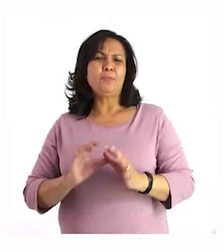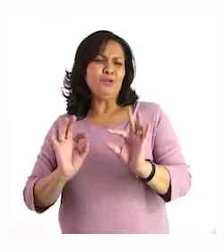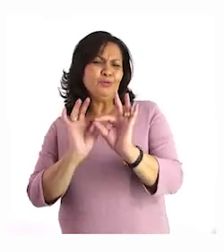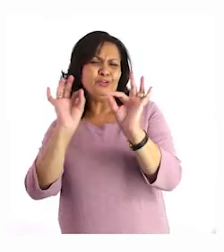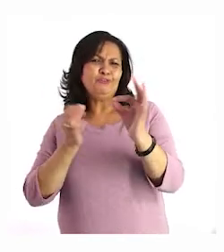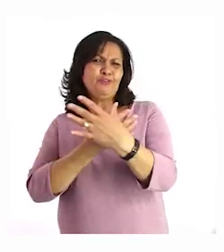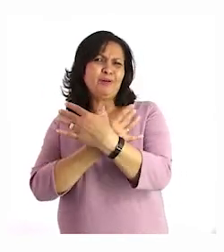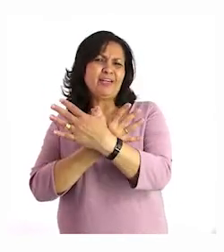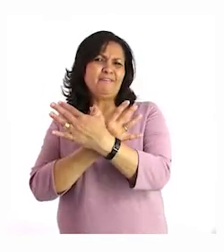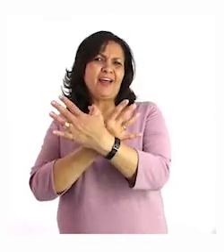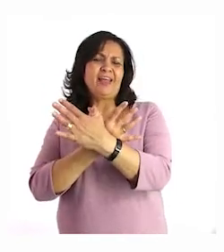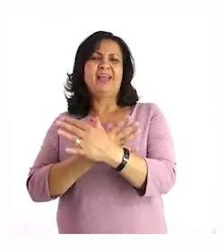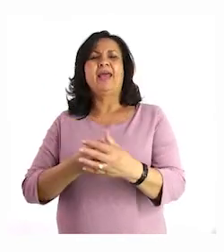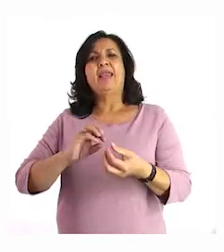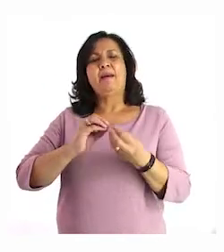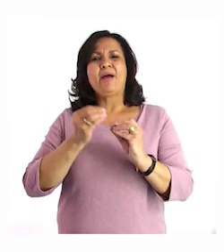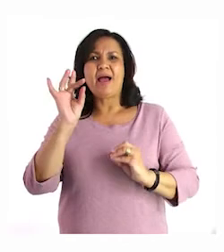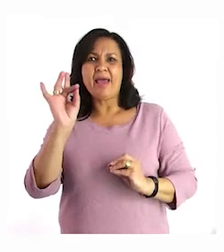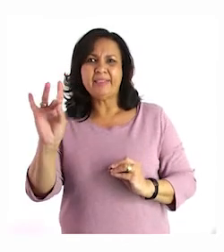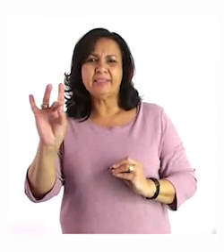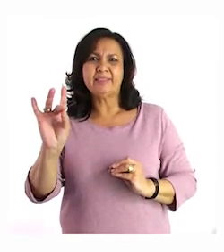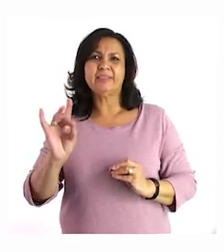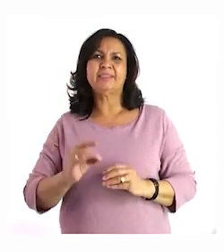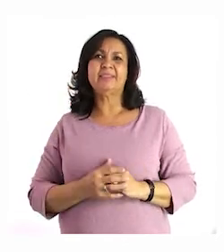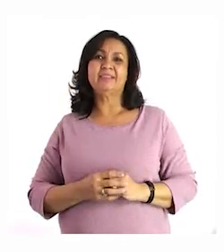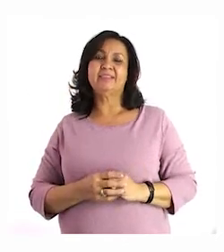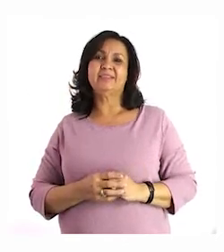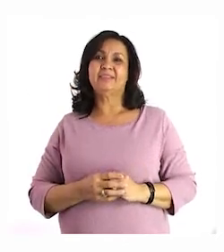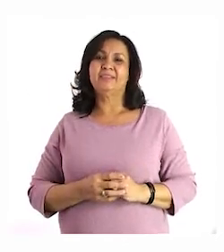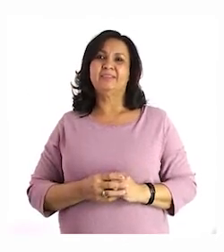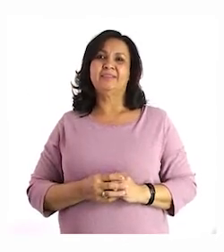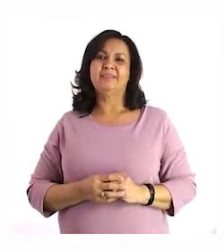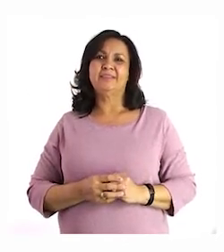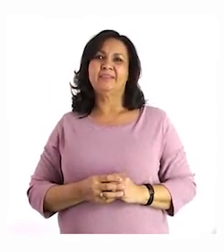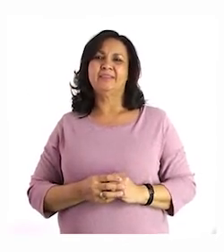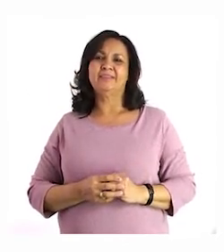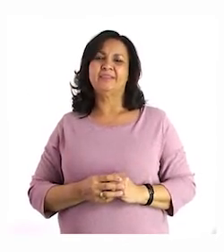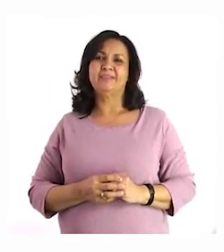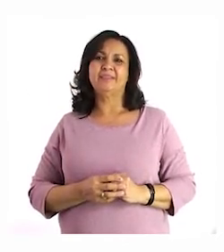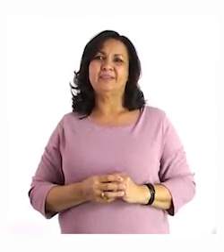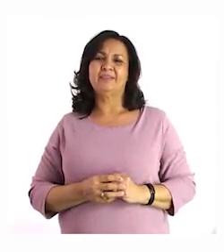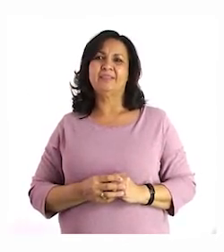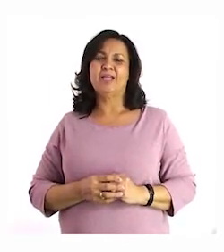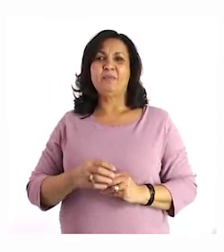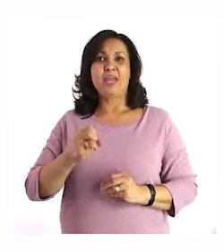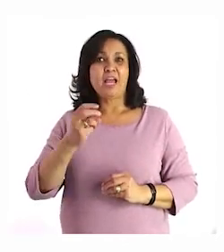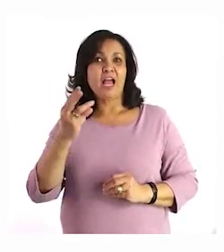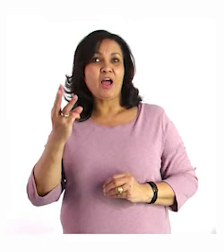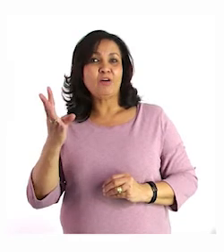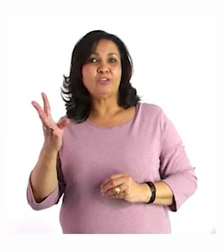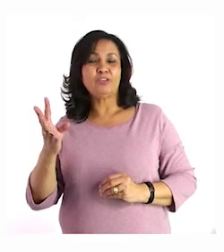butterfly, number 8. This one is quite a big challenge for you. You may count, you may